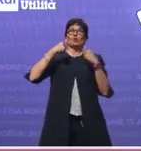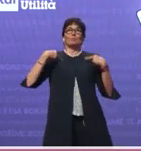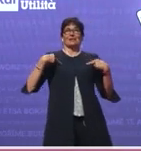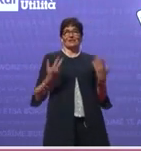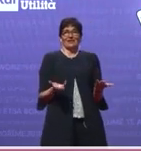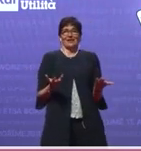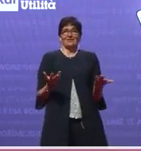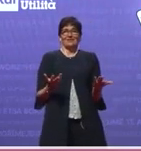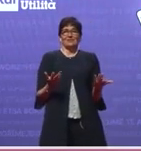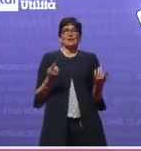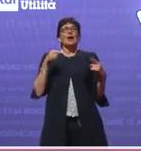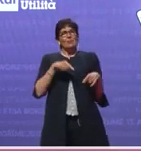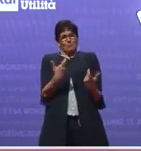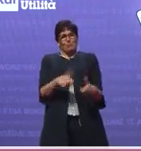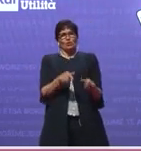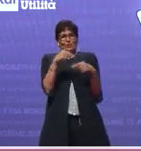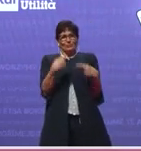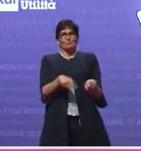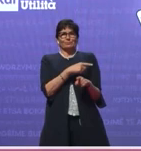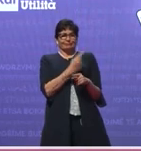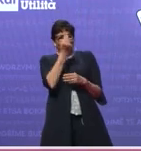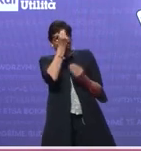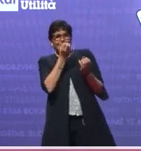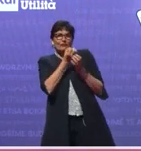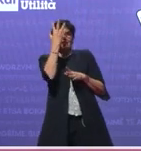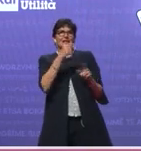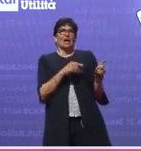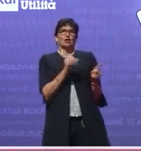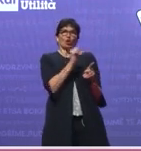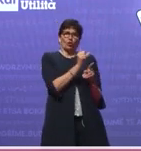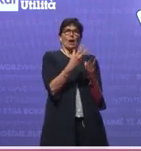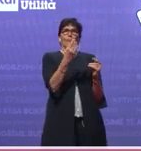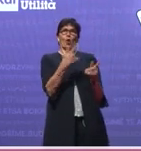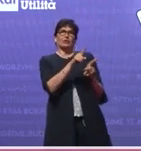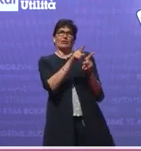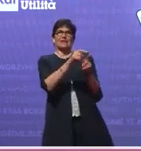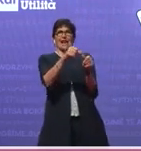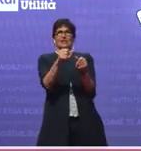her brother and sister robots that you can see on the Hanson Robotics website